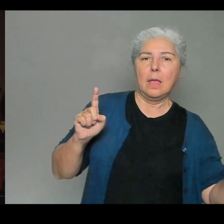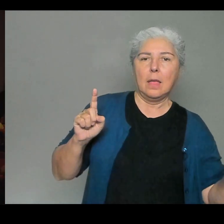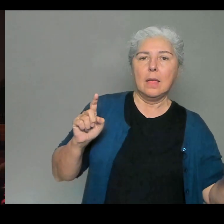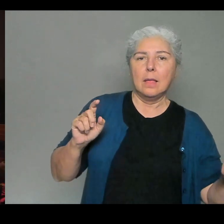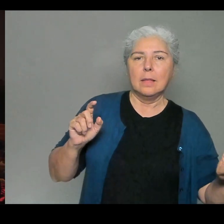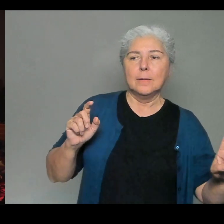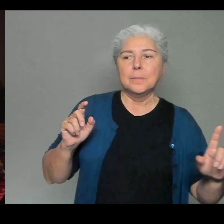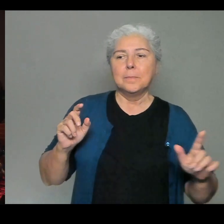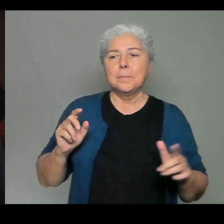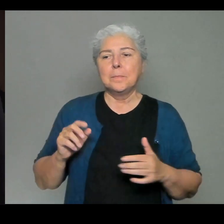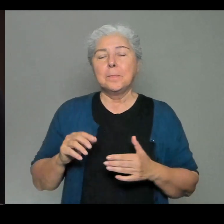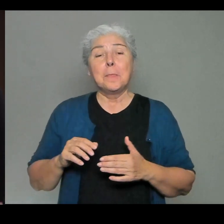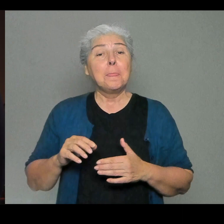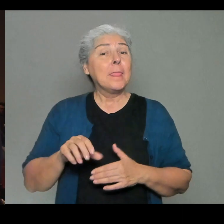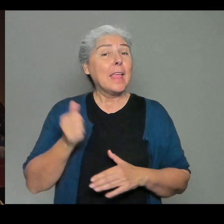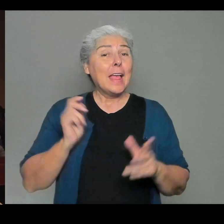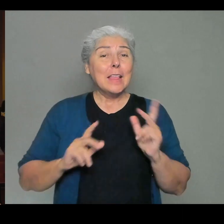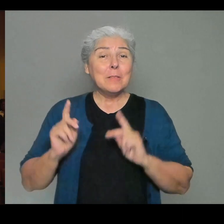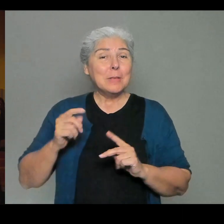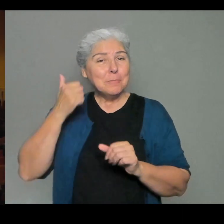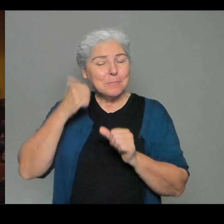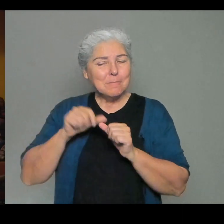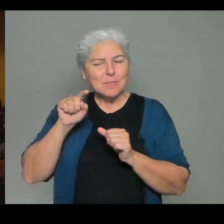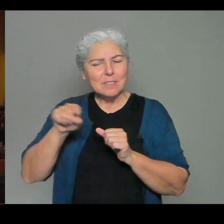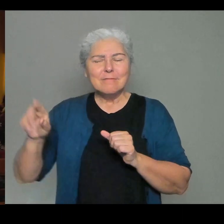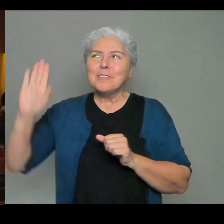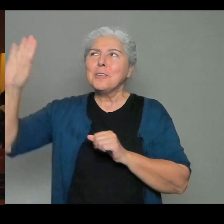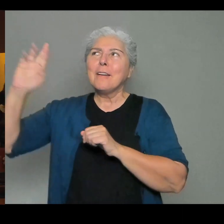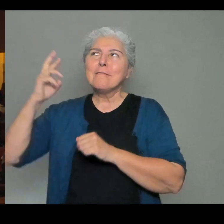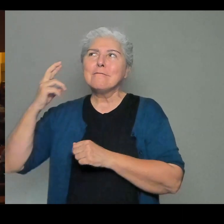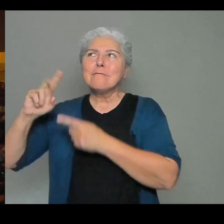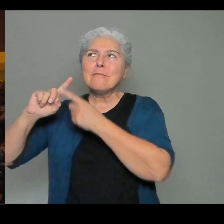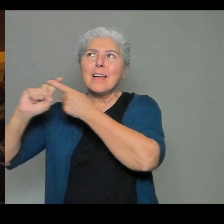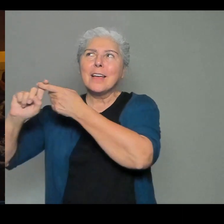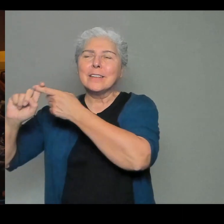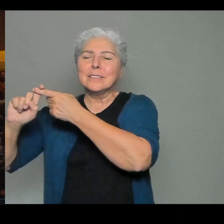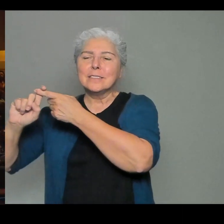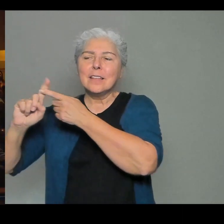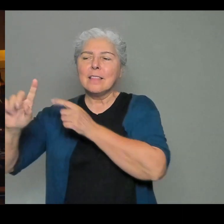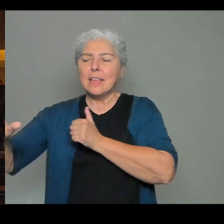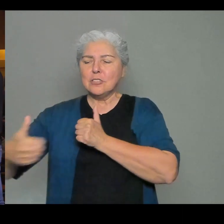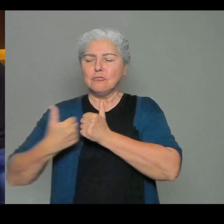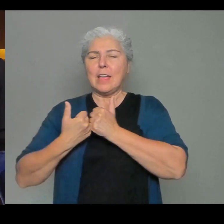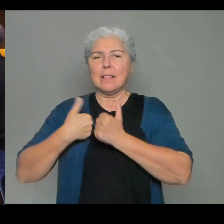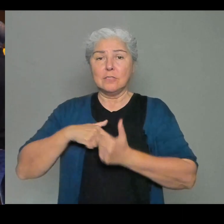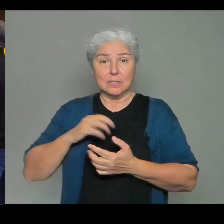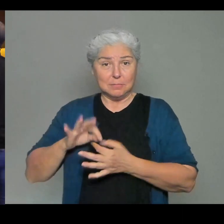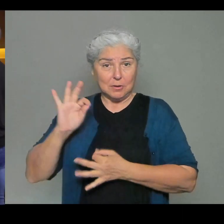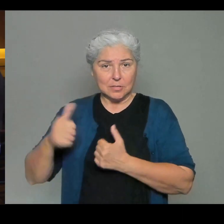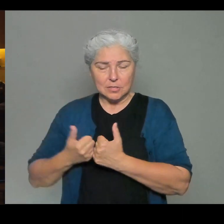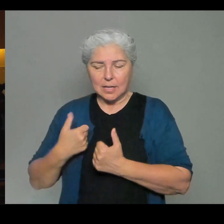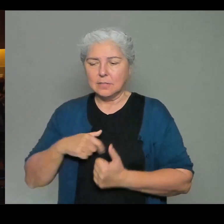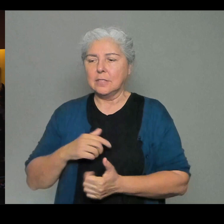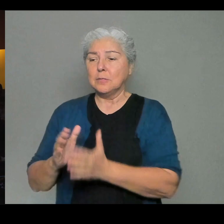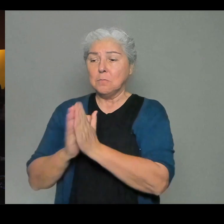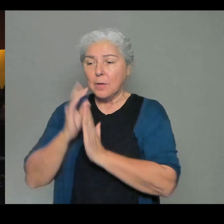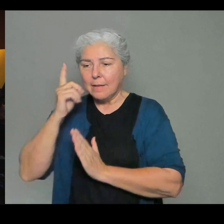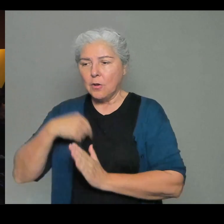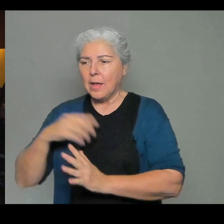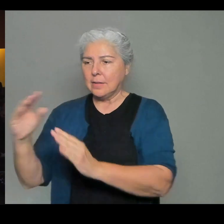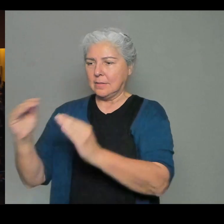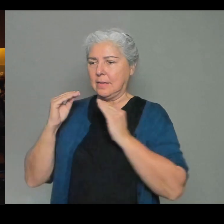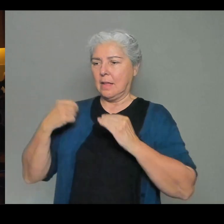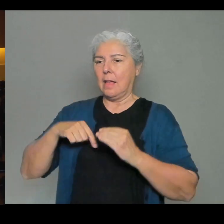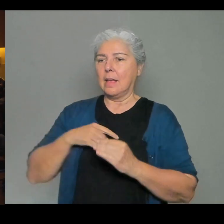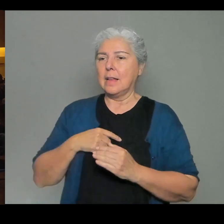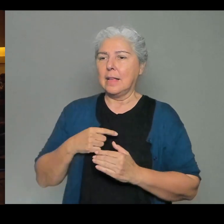we can probably remember some people who were your friends. They challenged us spiritually. They prayed for